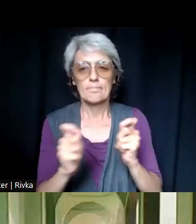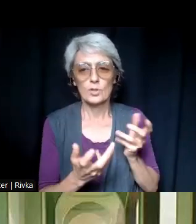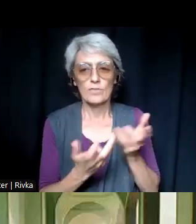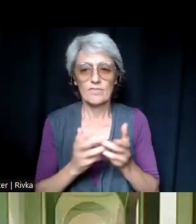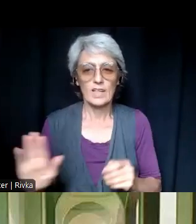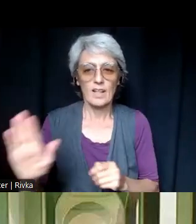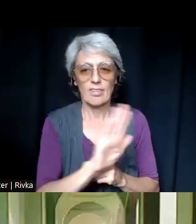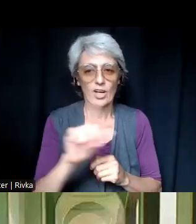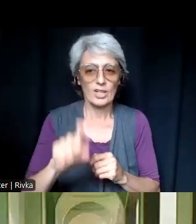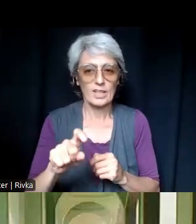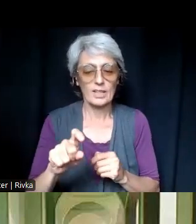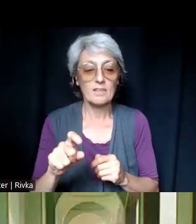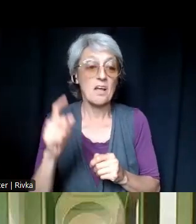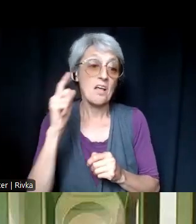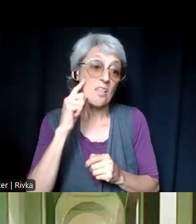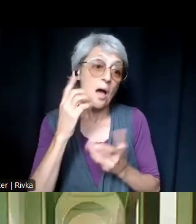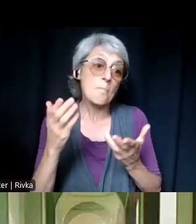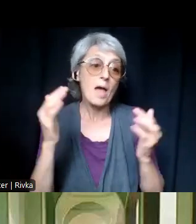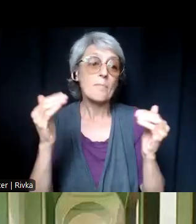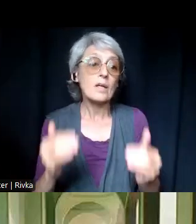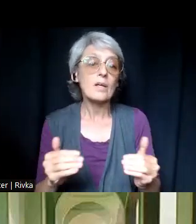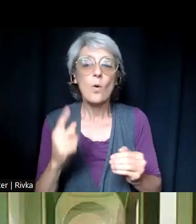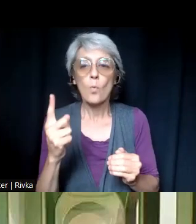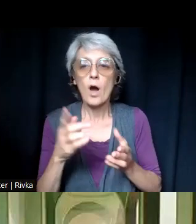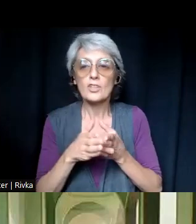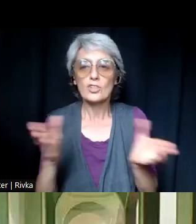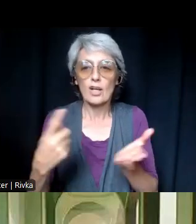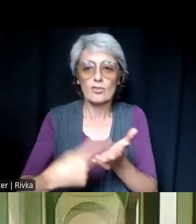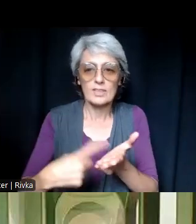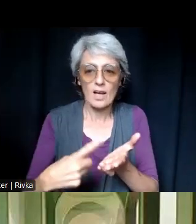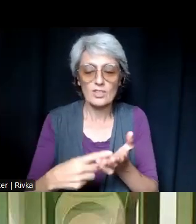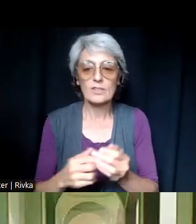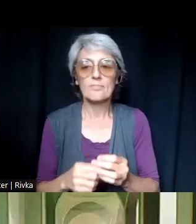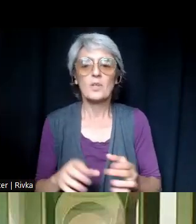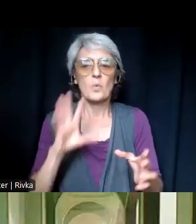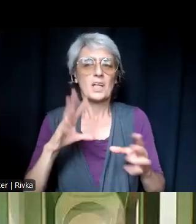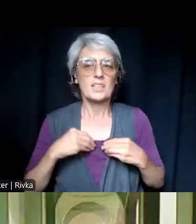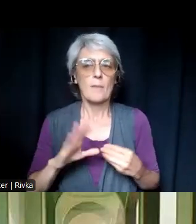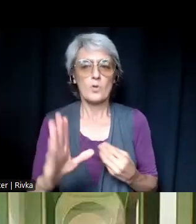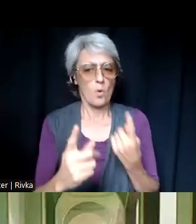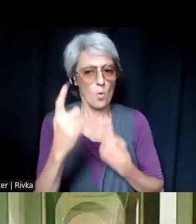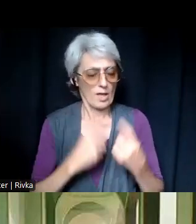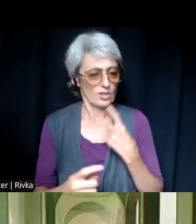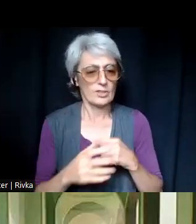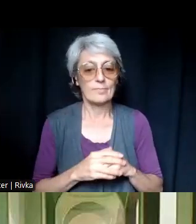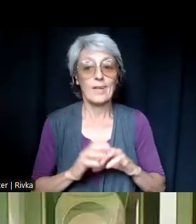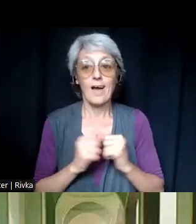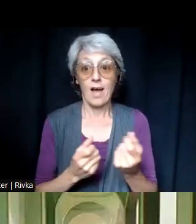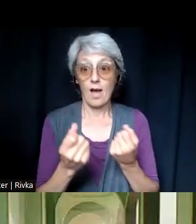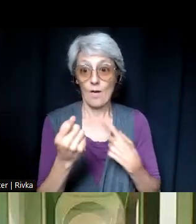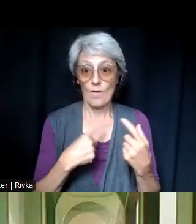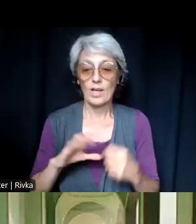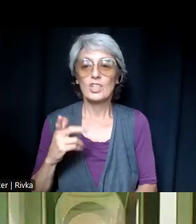would move to one general discussion, and we'll take your questions then that you'll submit through the chat